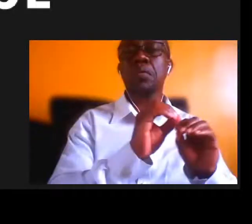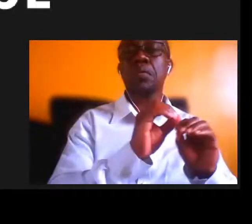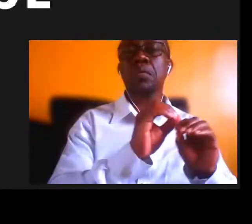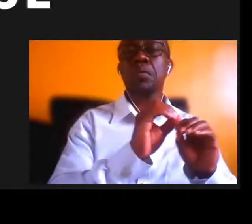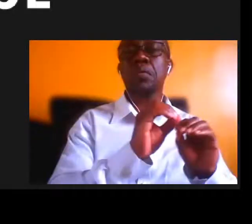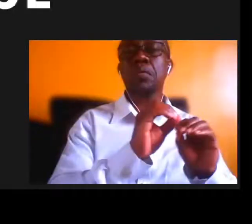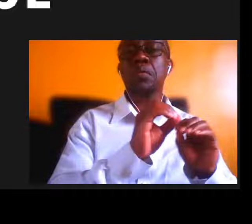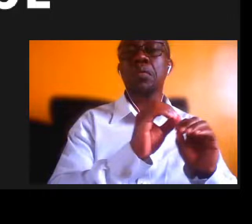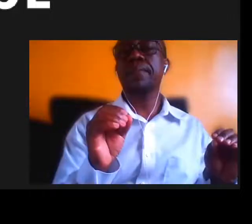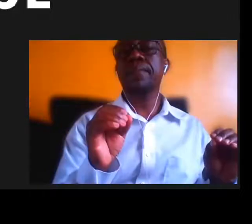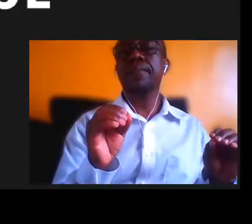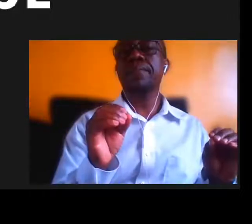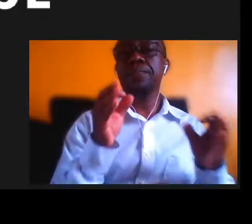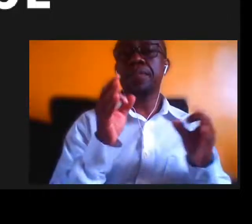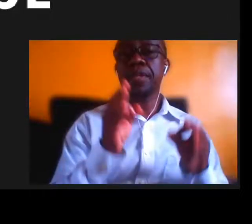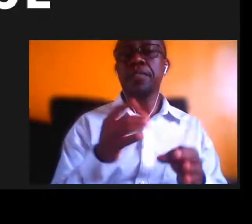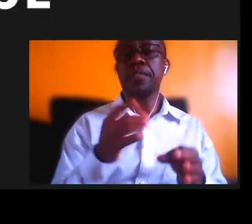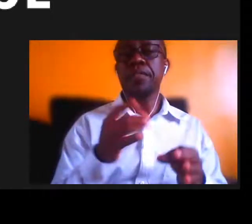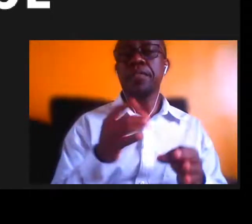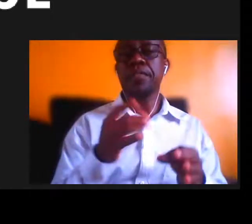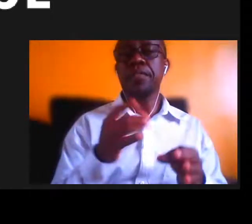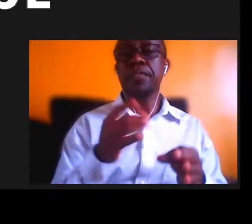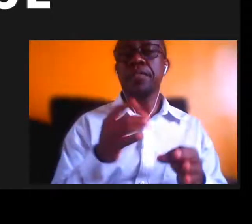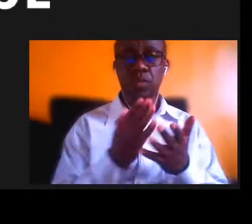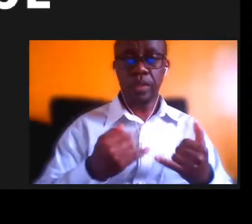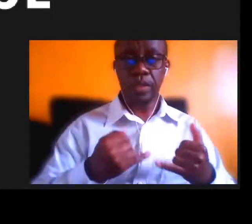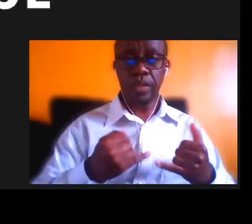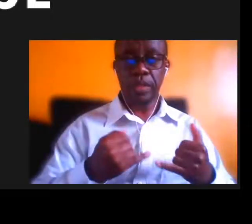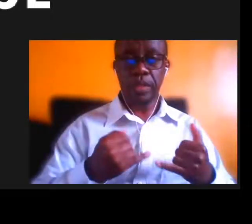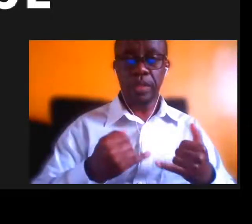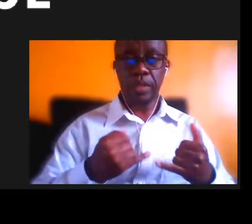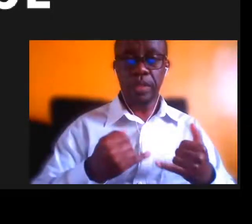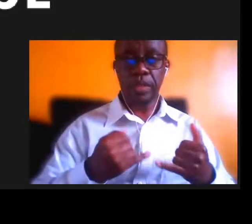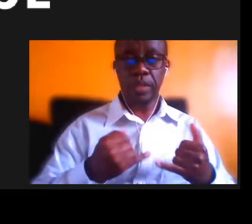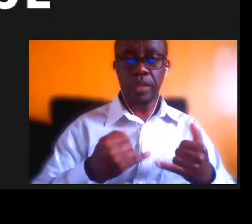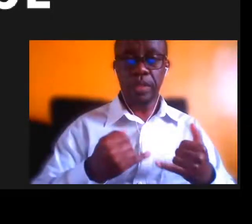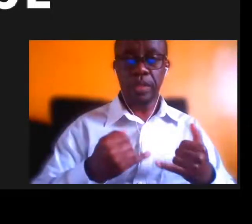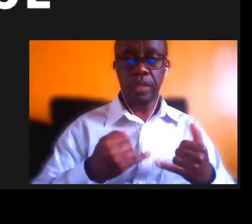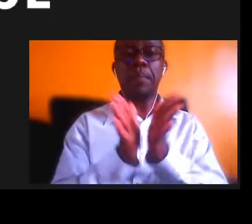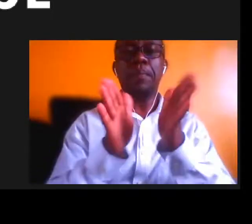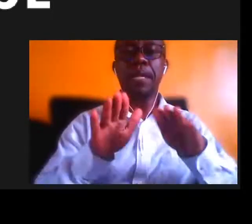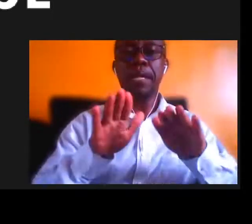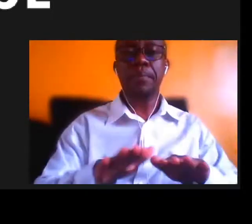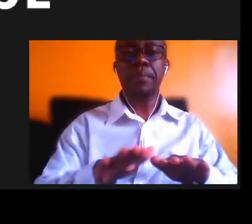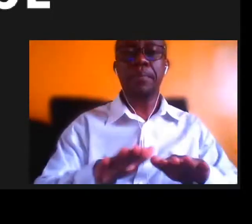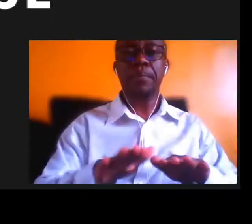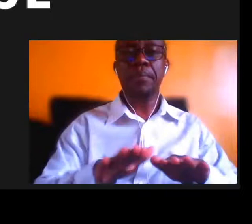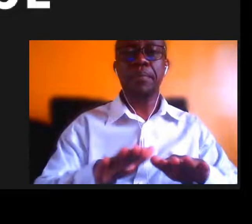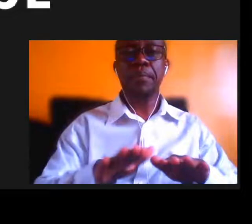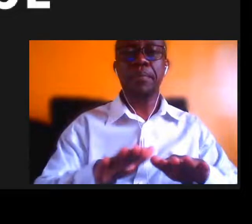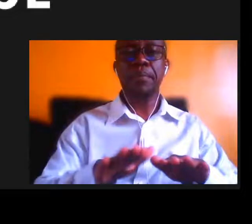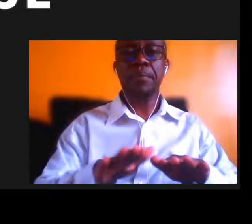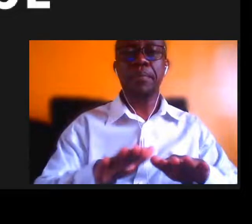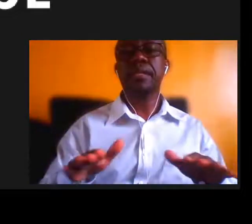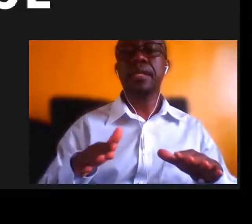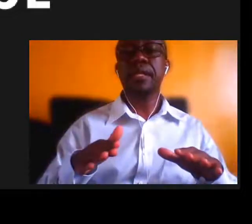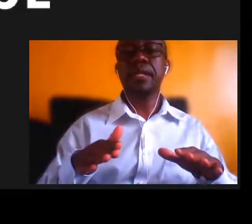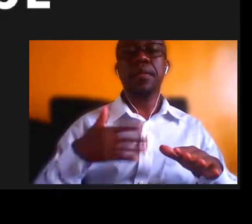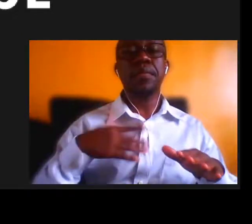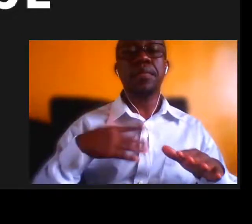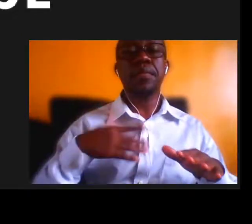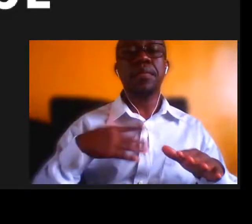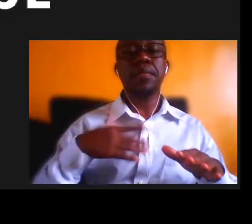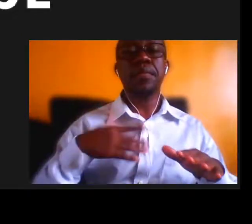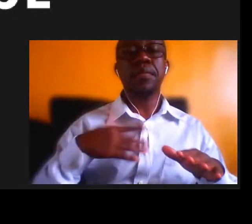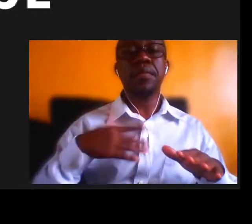if we are also trying to look at the public market, people are working, continuing with